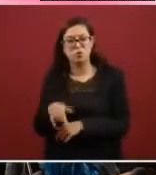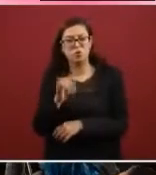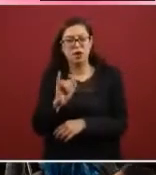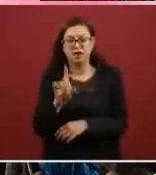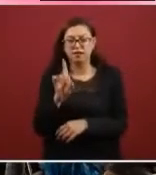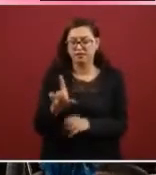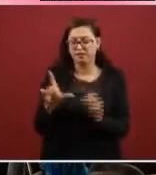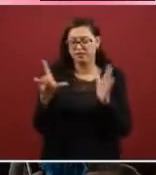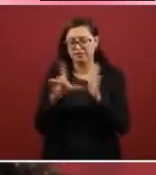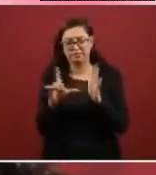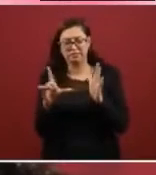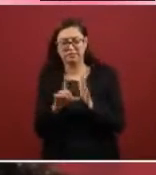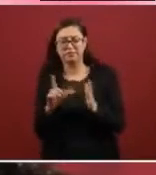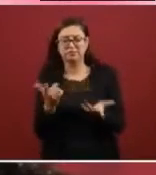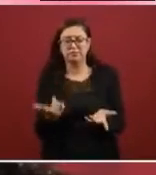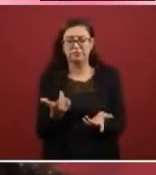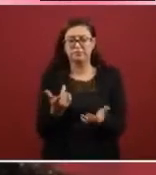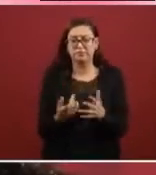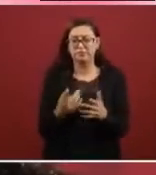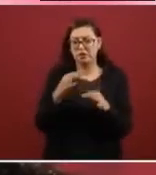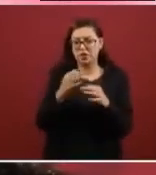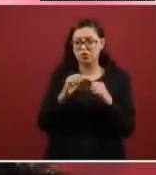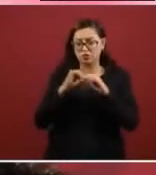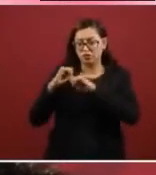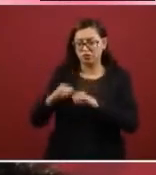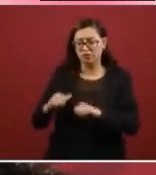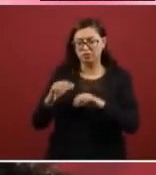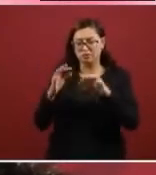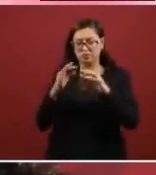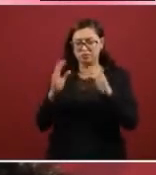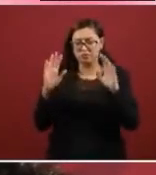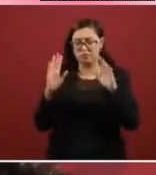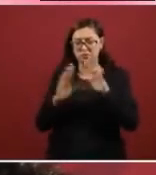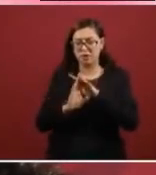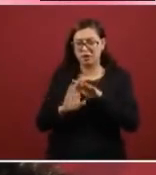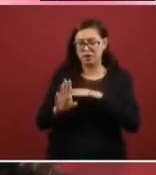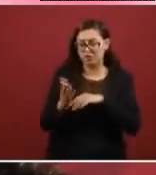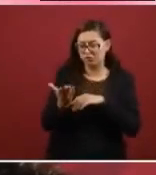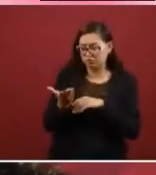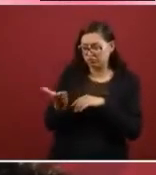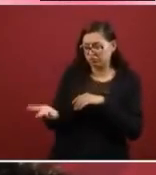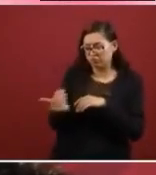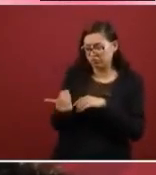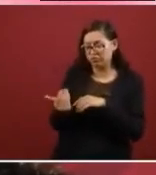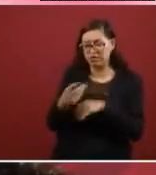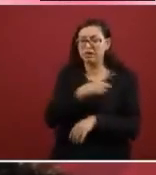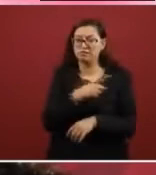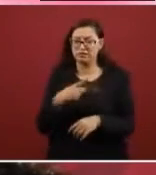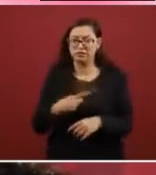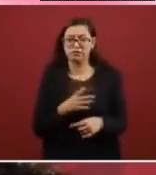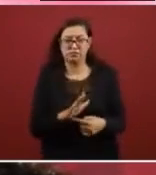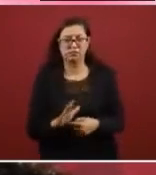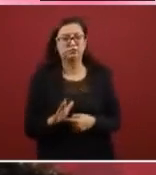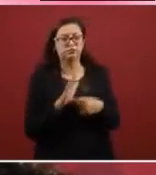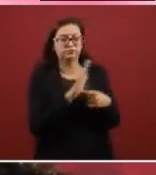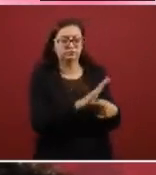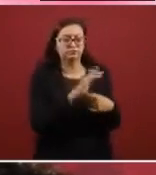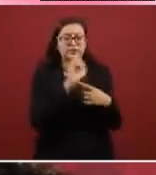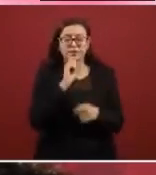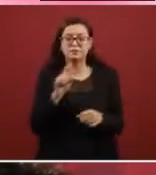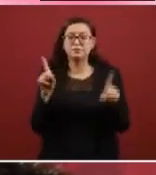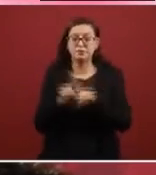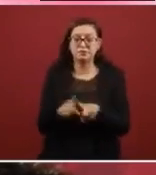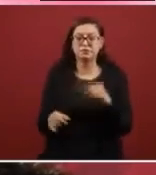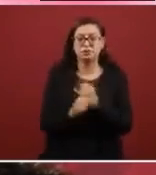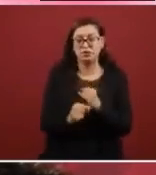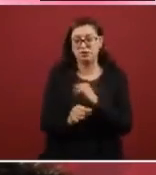la, when it's por la required autoridad by the migratory fracción tercera. Proporcionar la información y datos personales que les